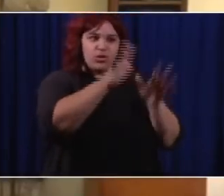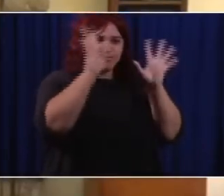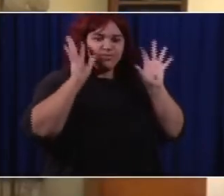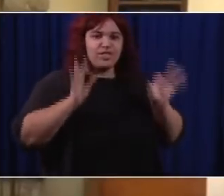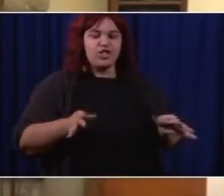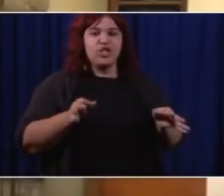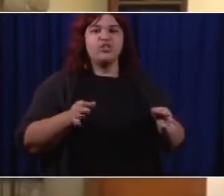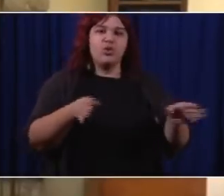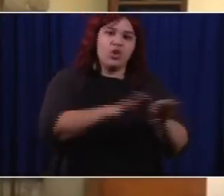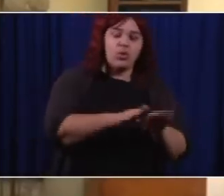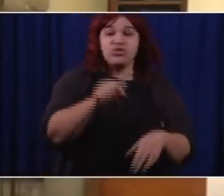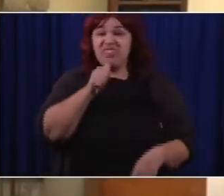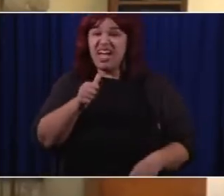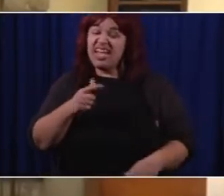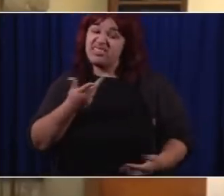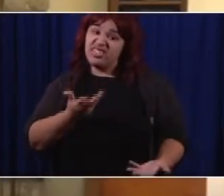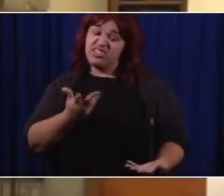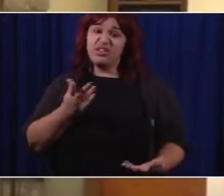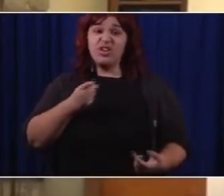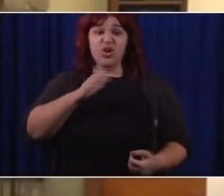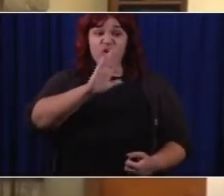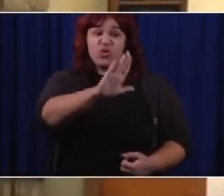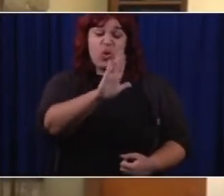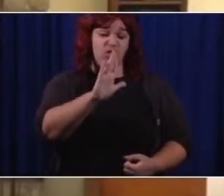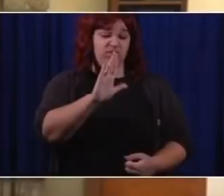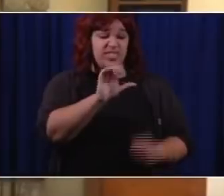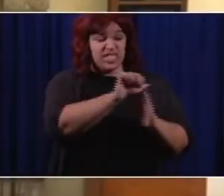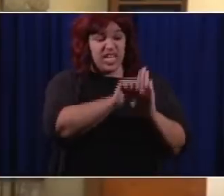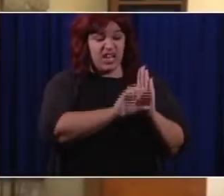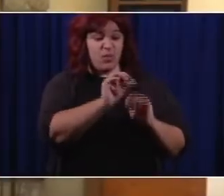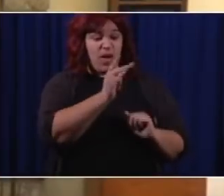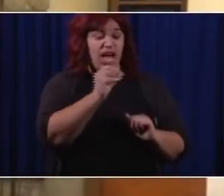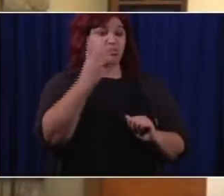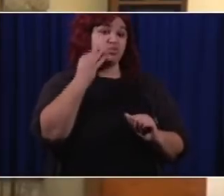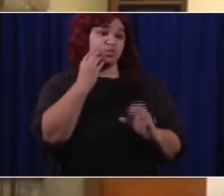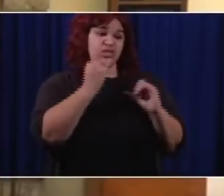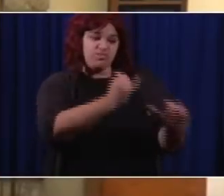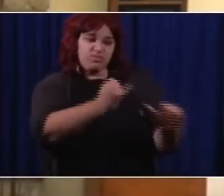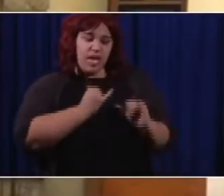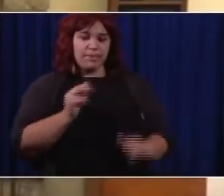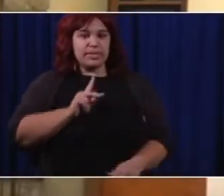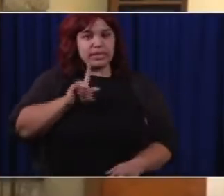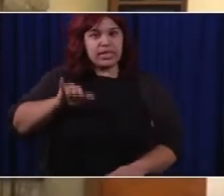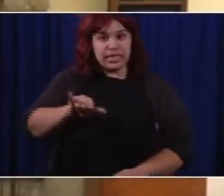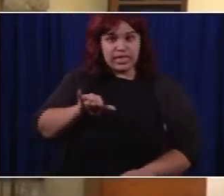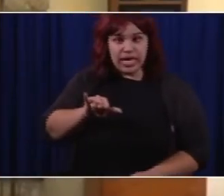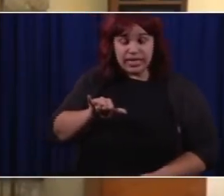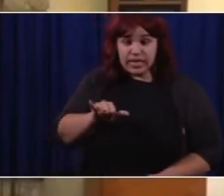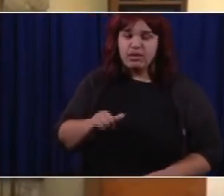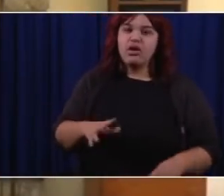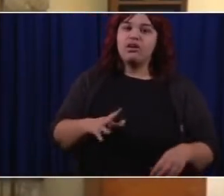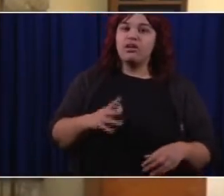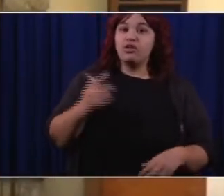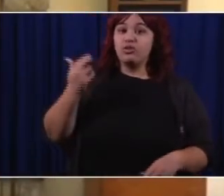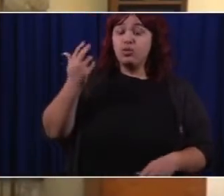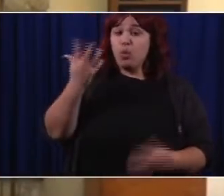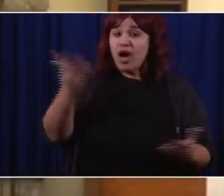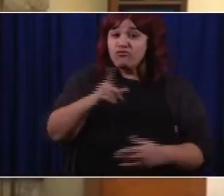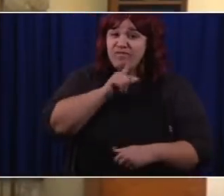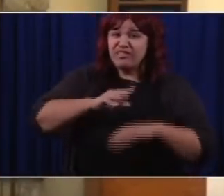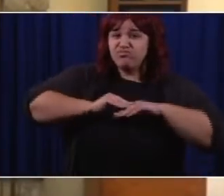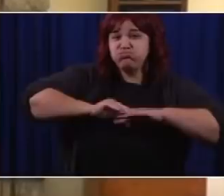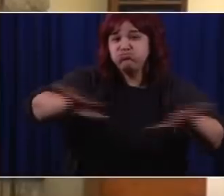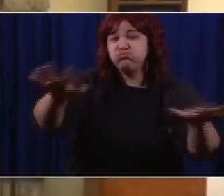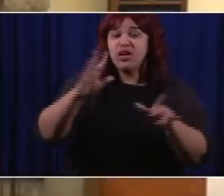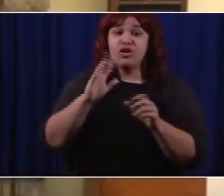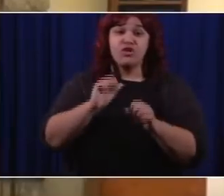about weddings, funerals, and churches as major sources of outbreaks, are you considering shutting those things down in order to contain